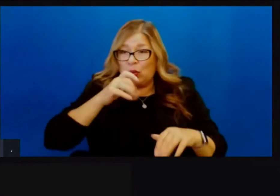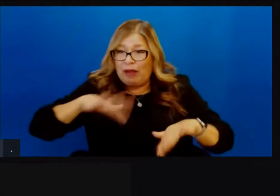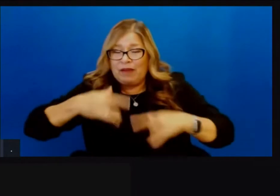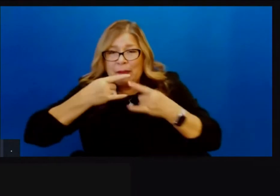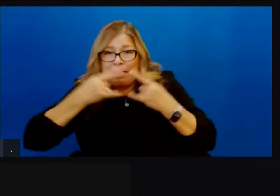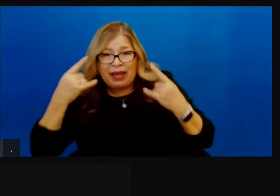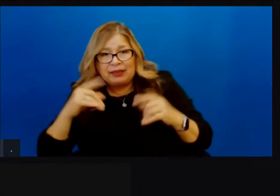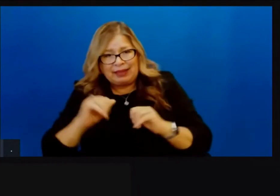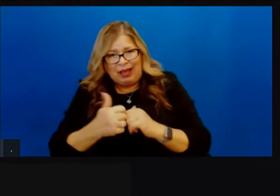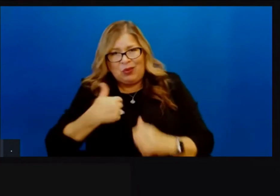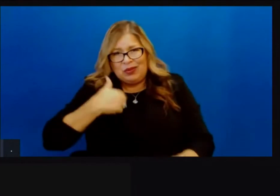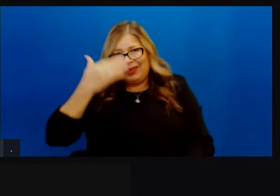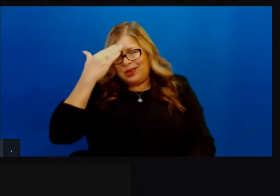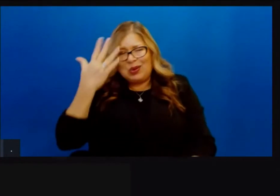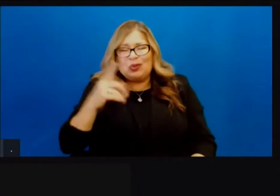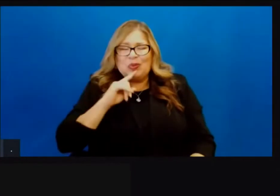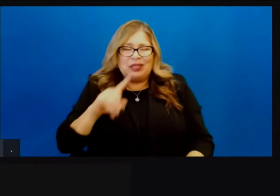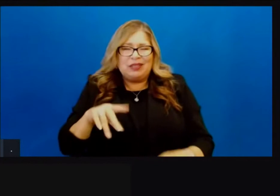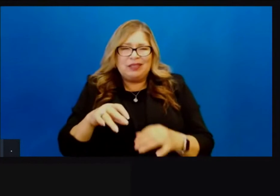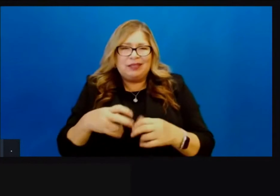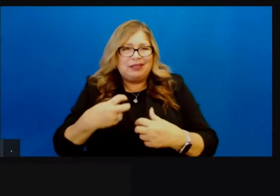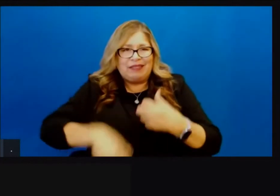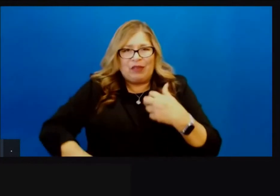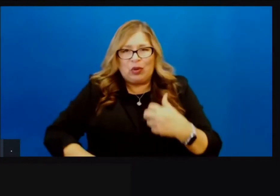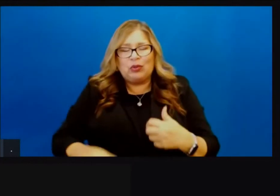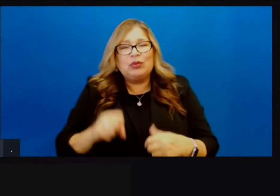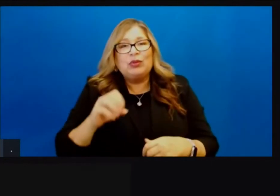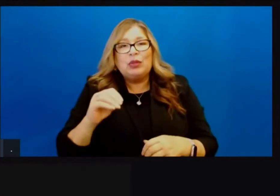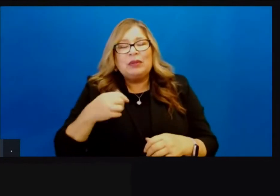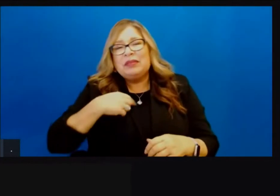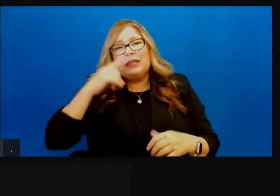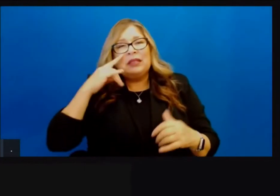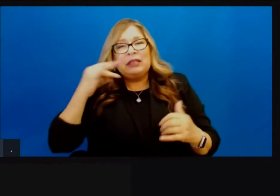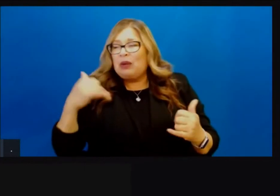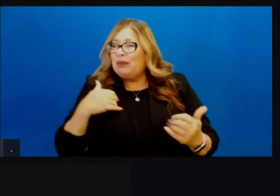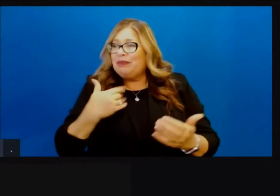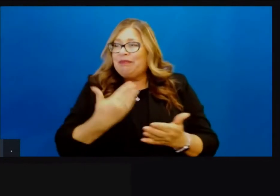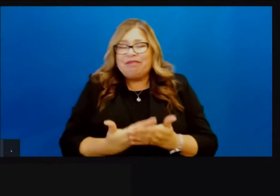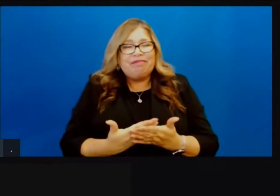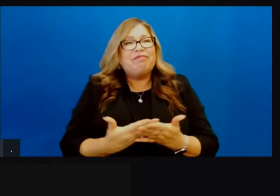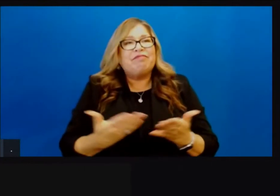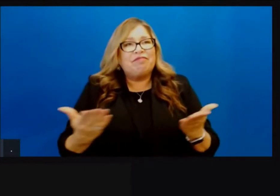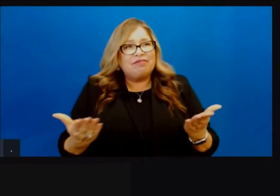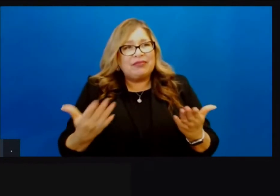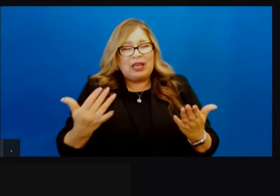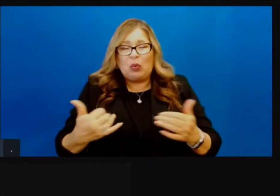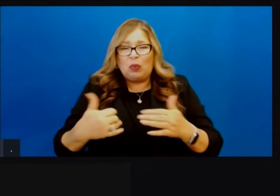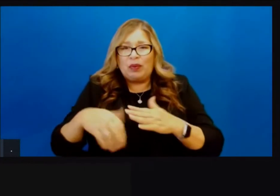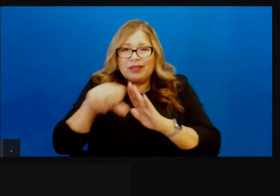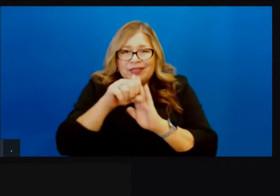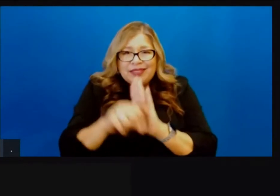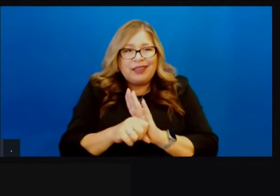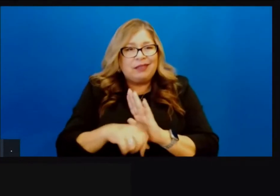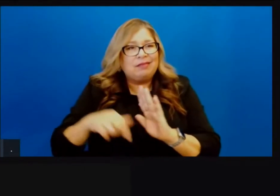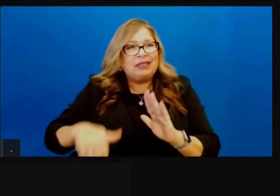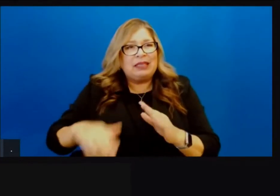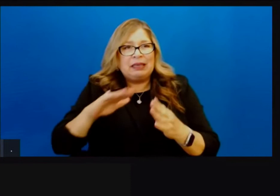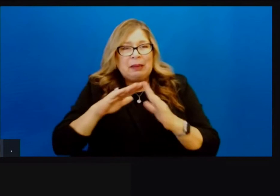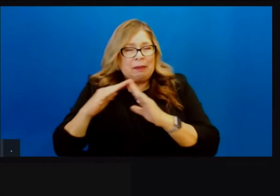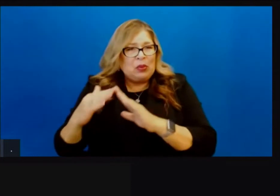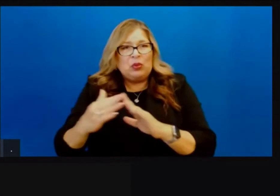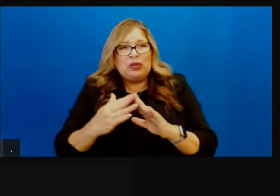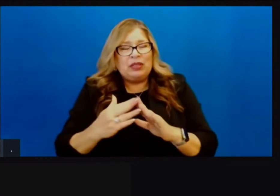And I think it's really just sort of arriving to the place where we are as a state, and as a set of communities, that